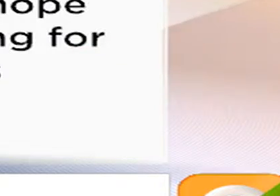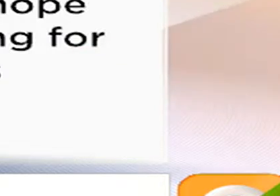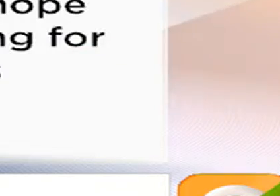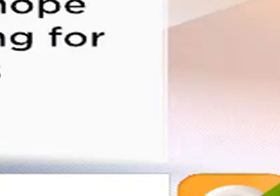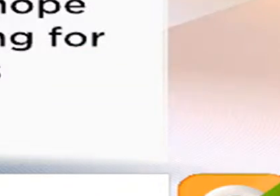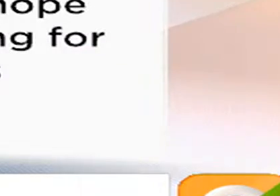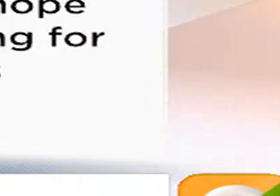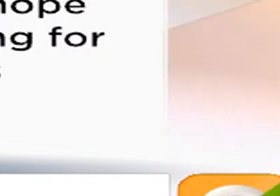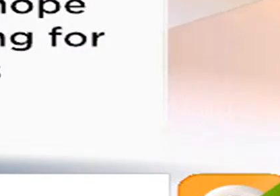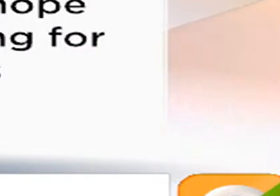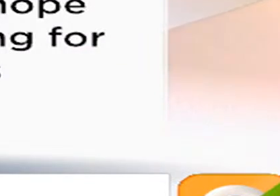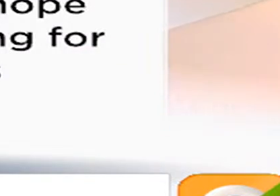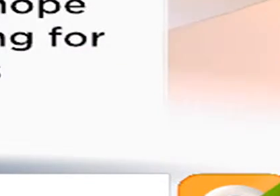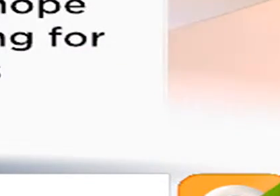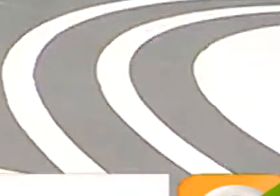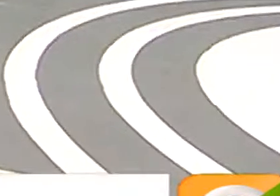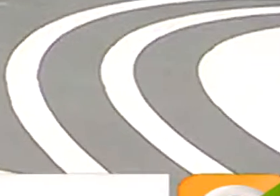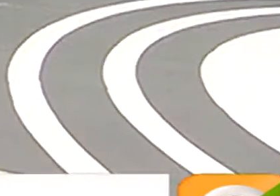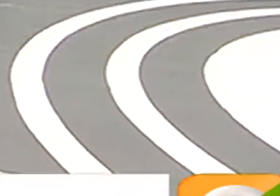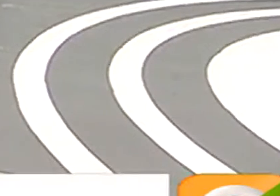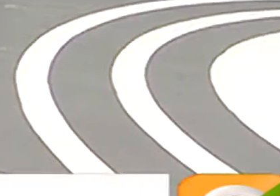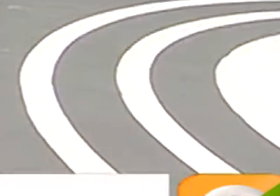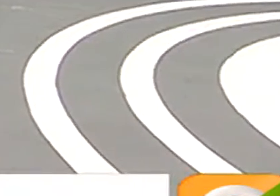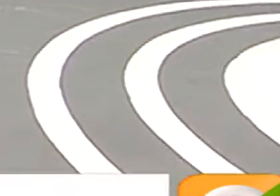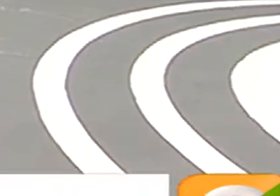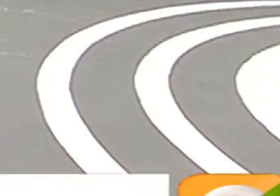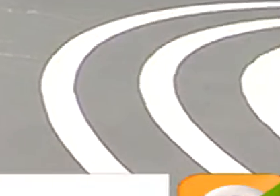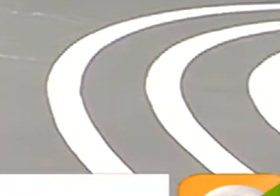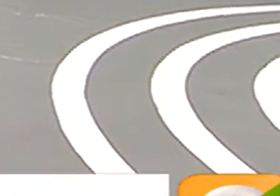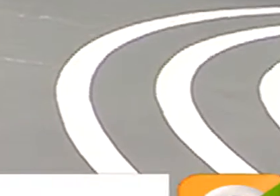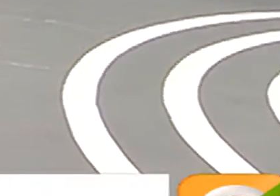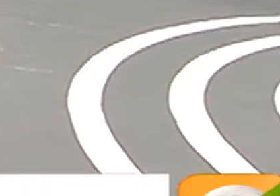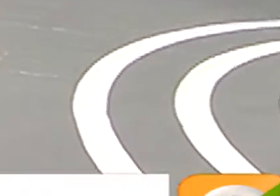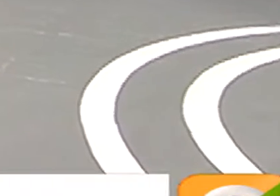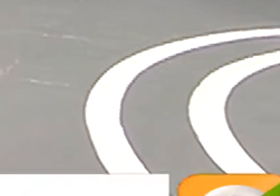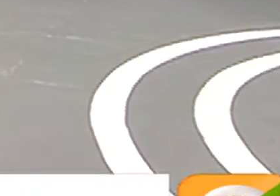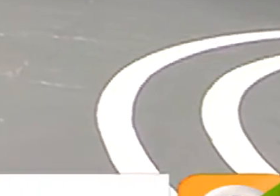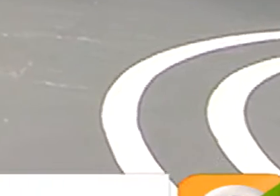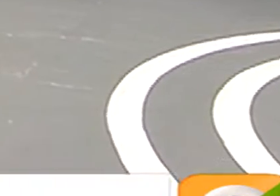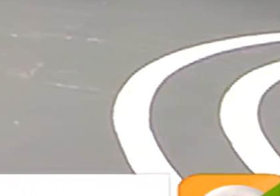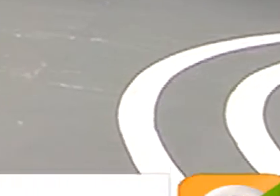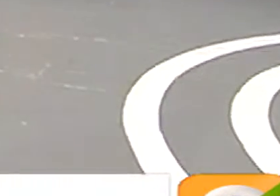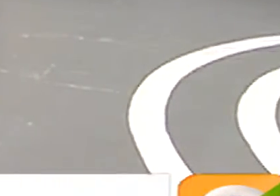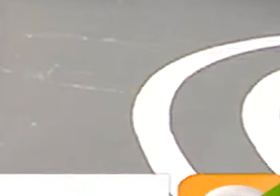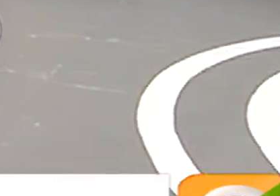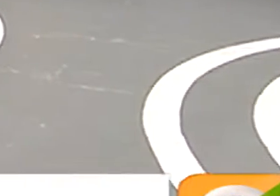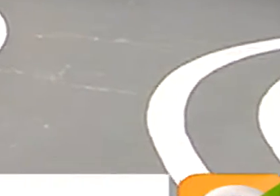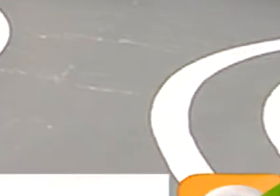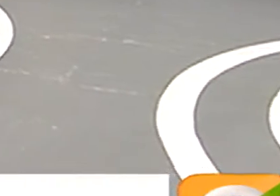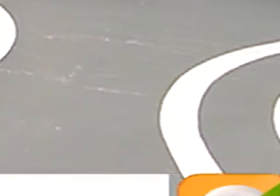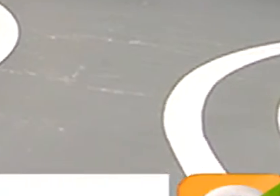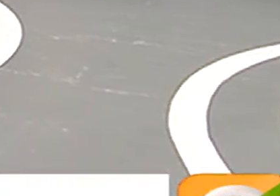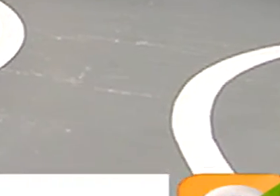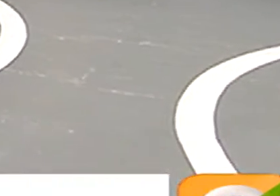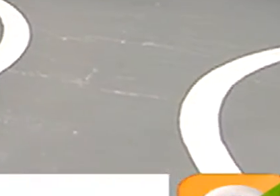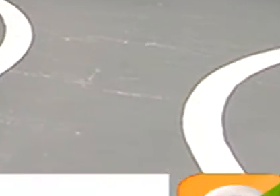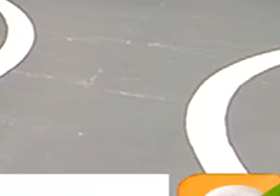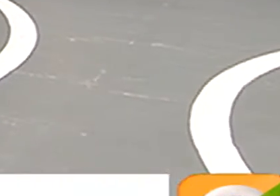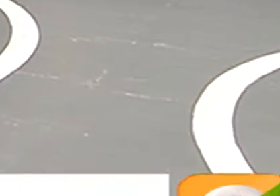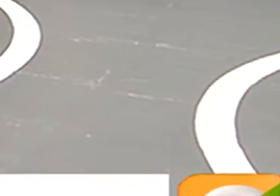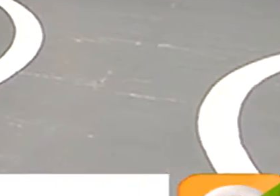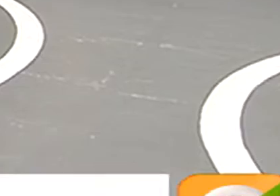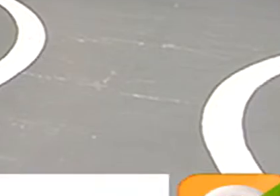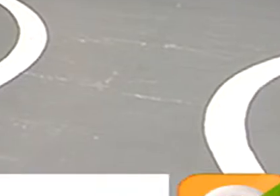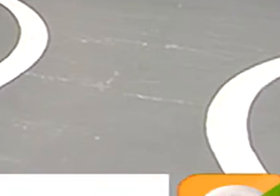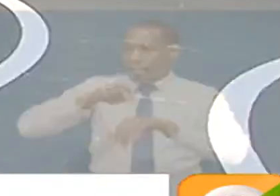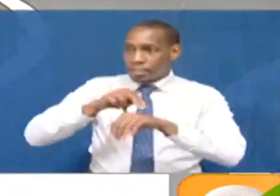And then he says you'll capture your seats and wishing you all the best. Okay, final thoughts going forward as a